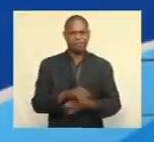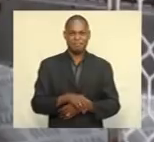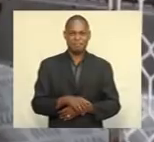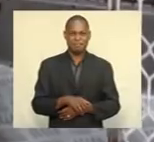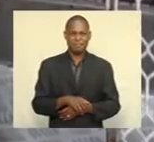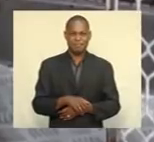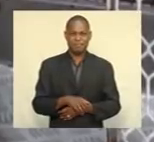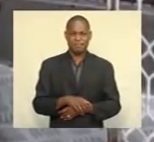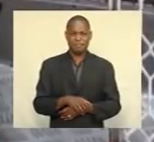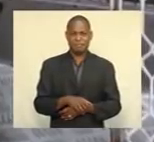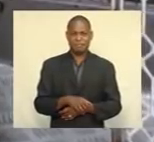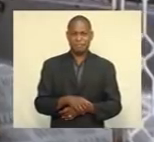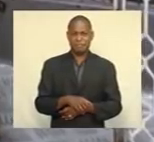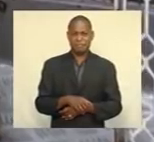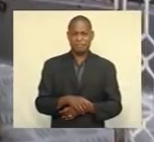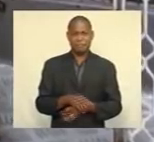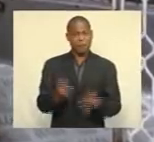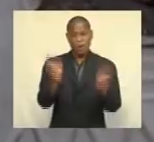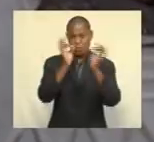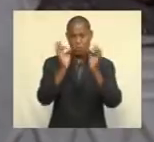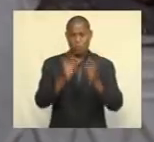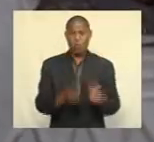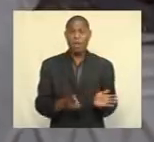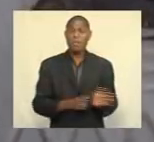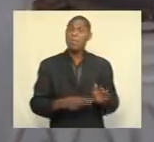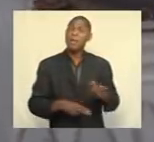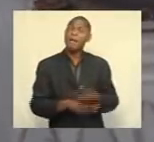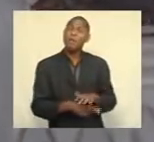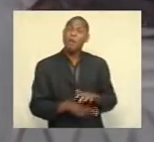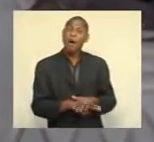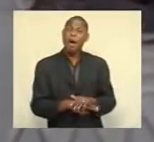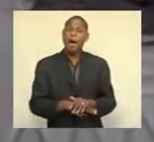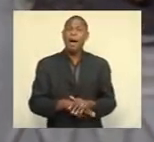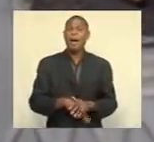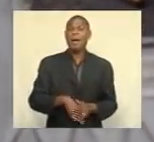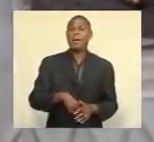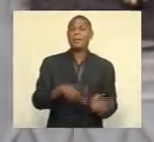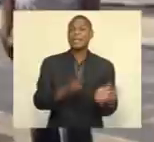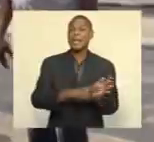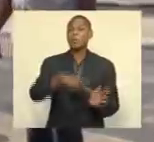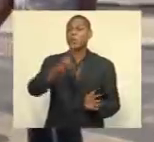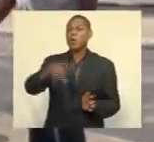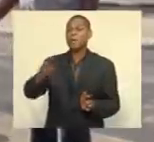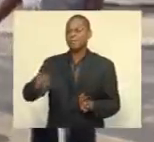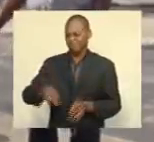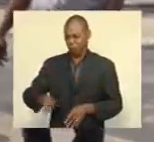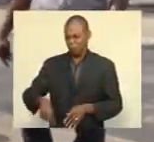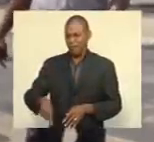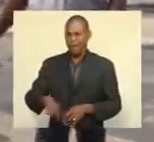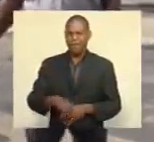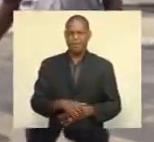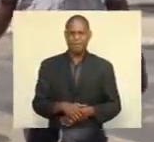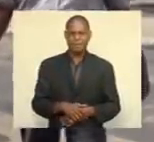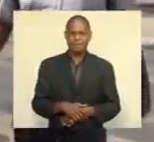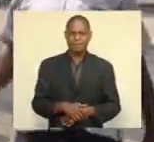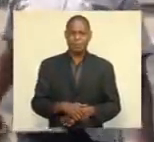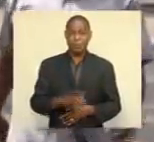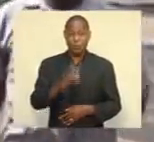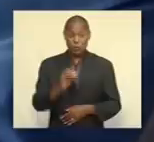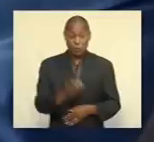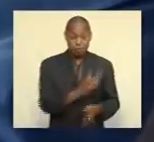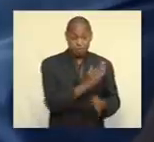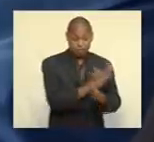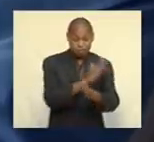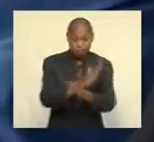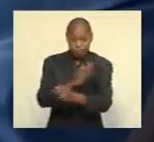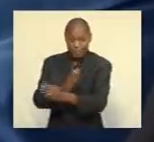I don't know what about the Nabwa and Nasuri side, Suba Nasuri. This necessary lockdown came exactly